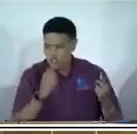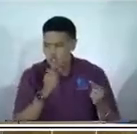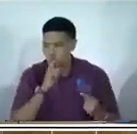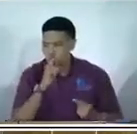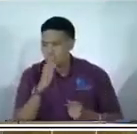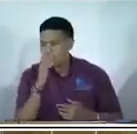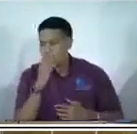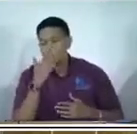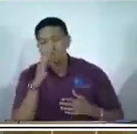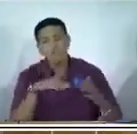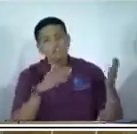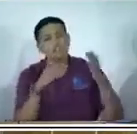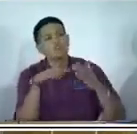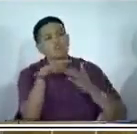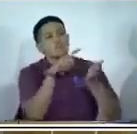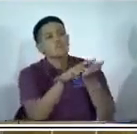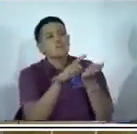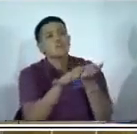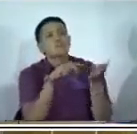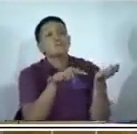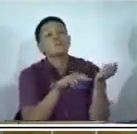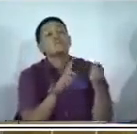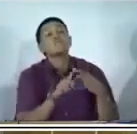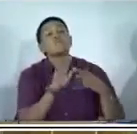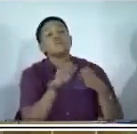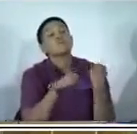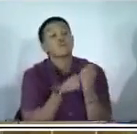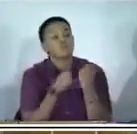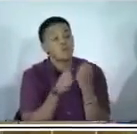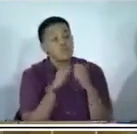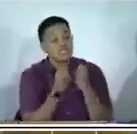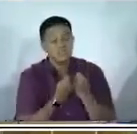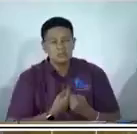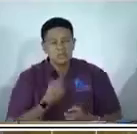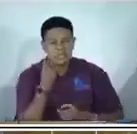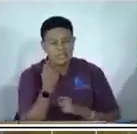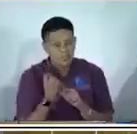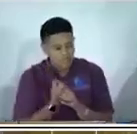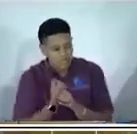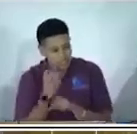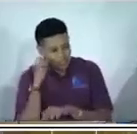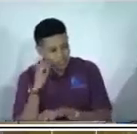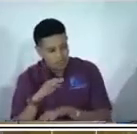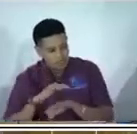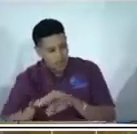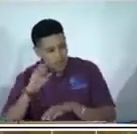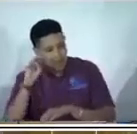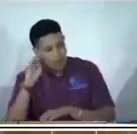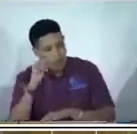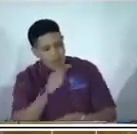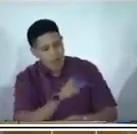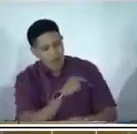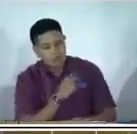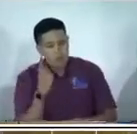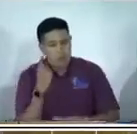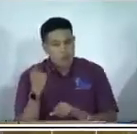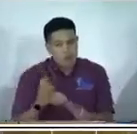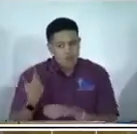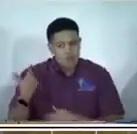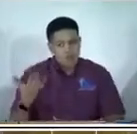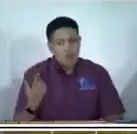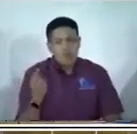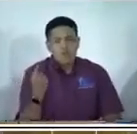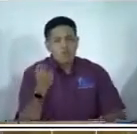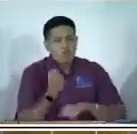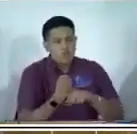to those doctors, nurses, and their support team. Let me give you a little statistics on Cornwall Regional over the last year to show that work is